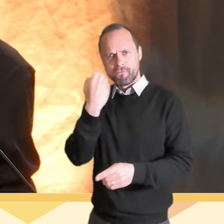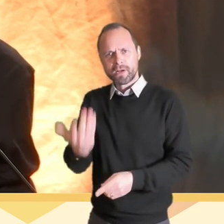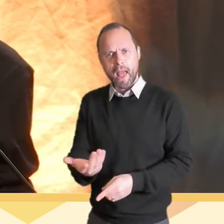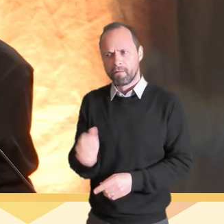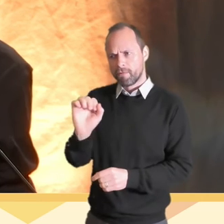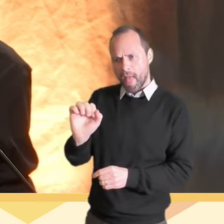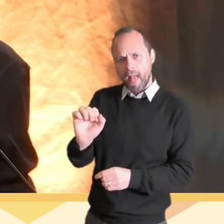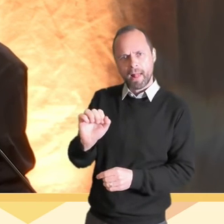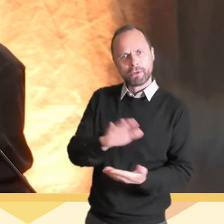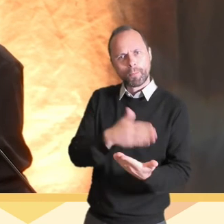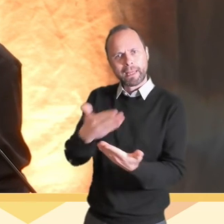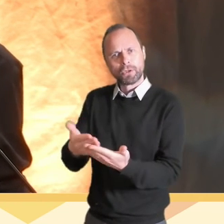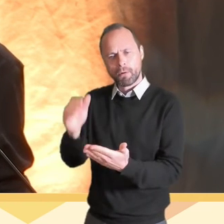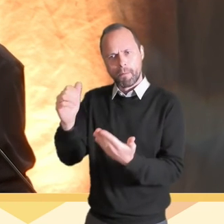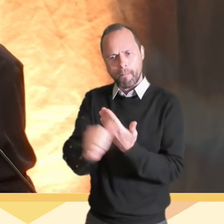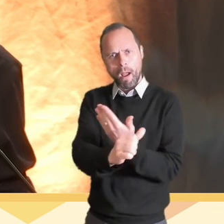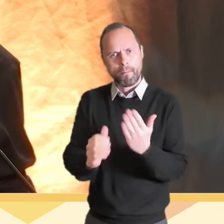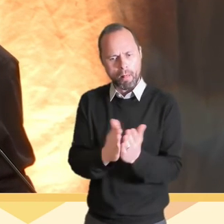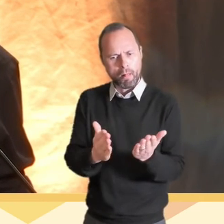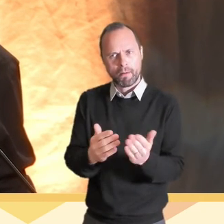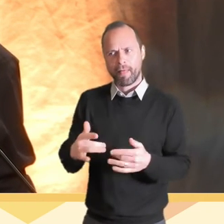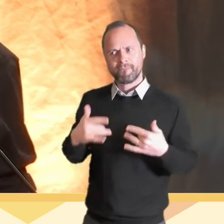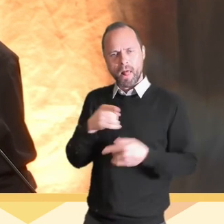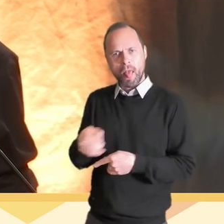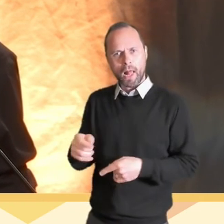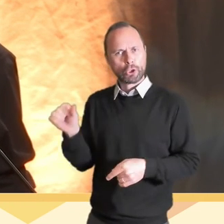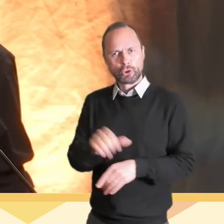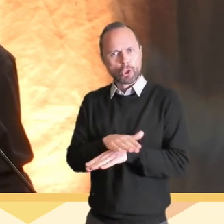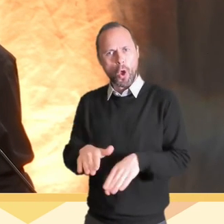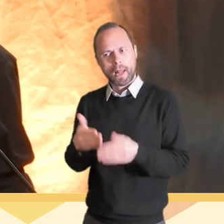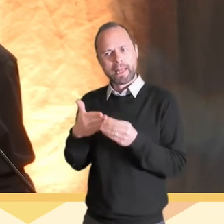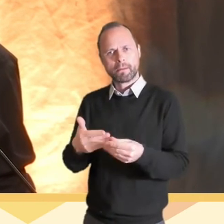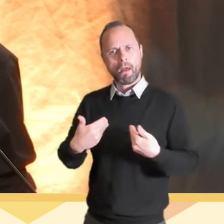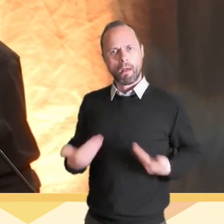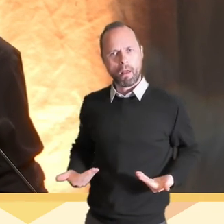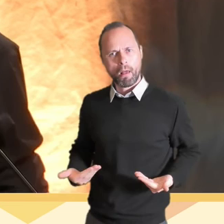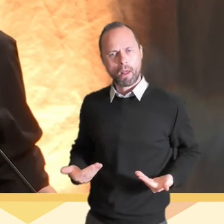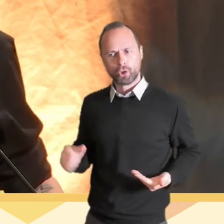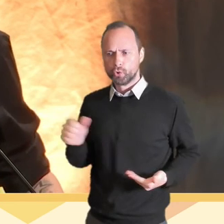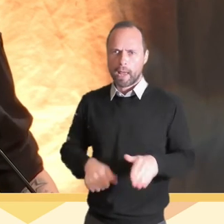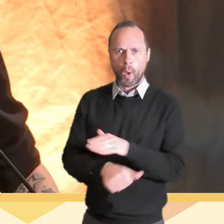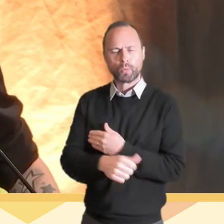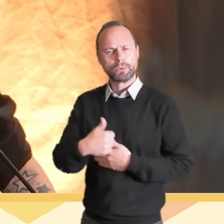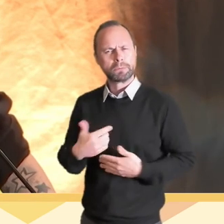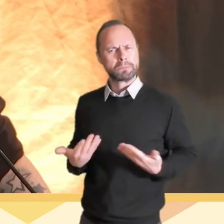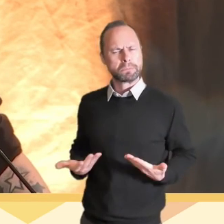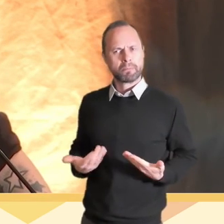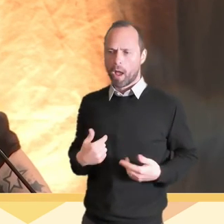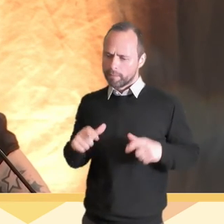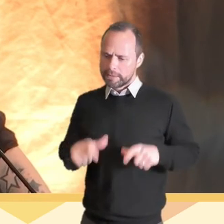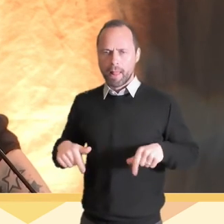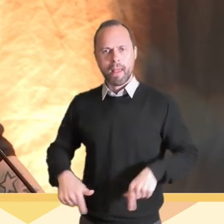they don't believe I should exercise leadership and there shouldn't be space for me. But I'm still here.